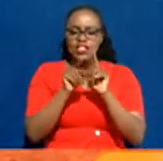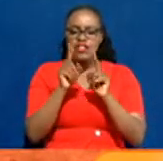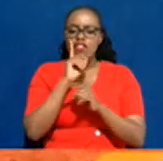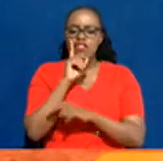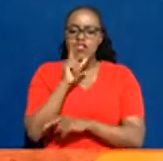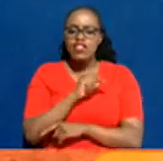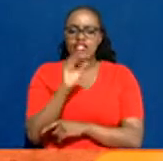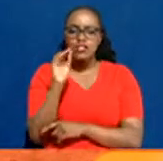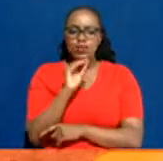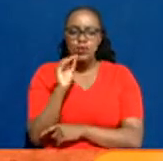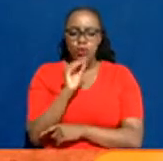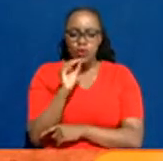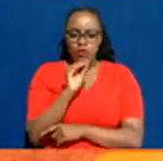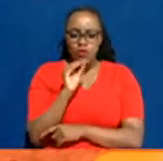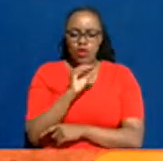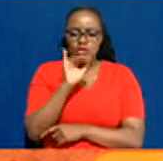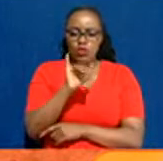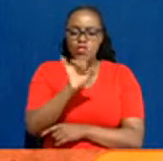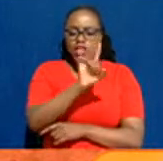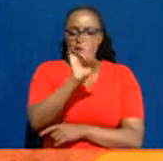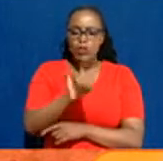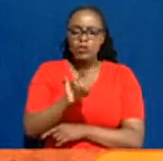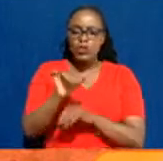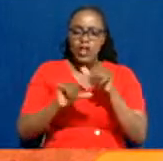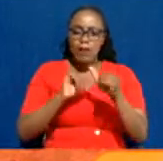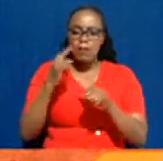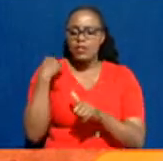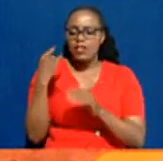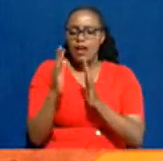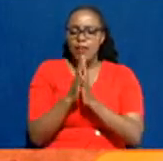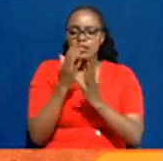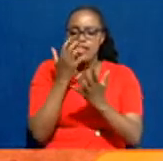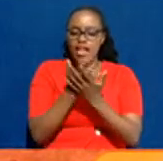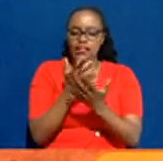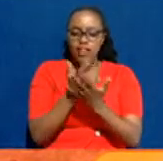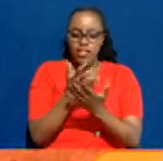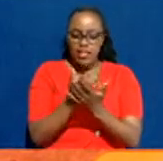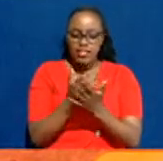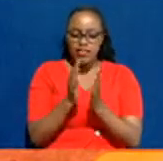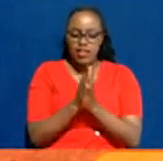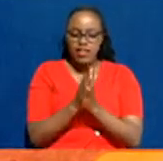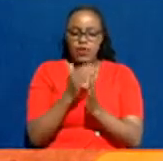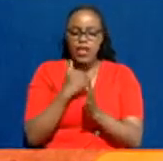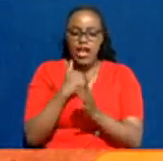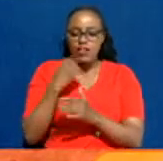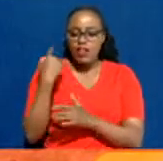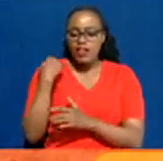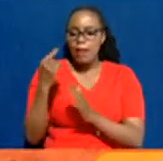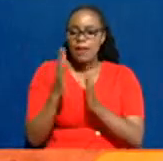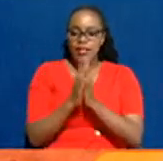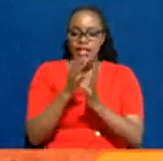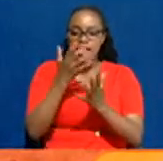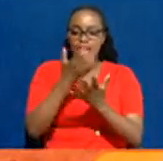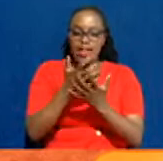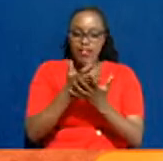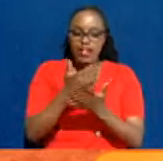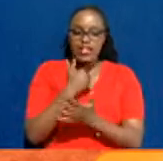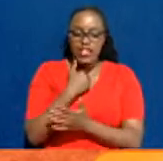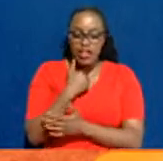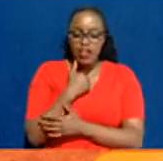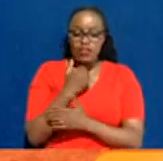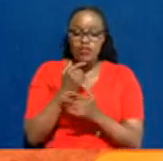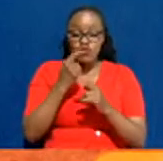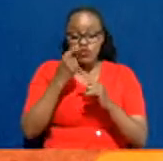finished. These are questions of numbers and evidence. And we have numbers and we have evidence. And for